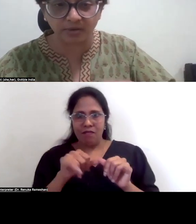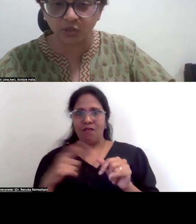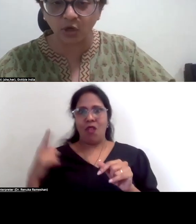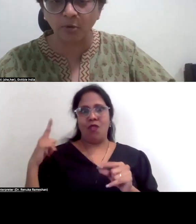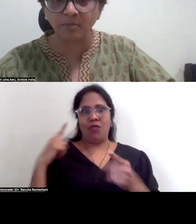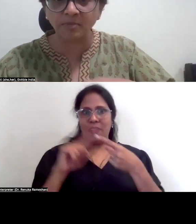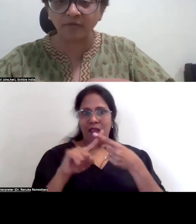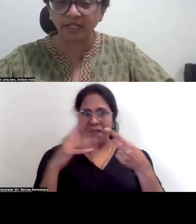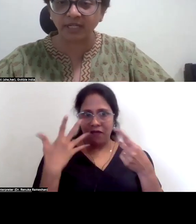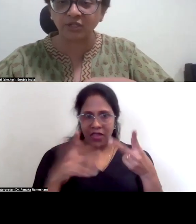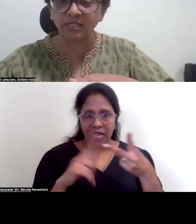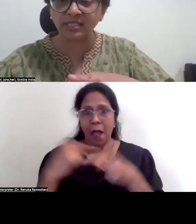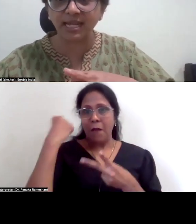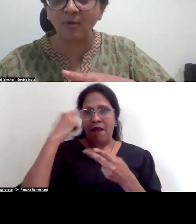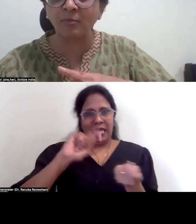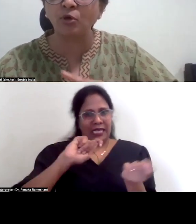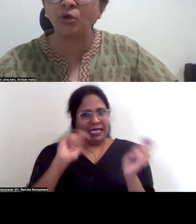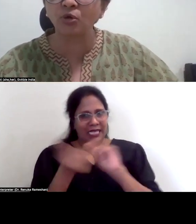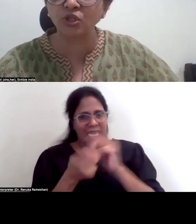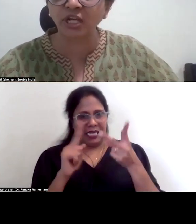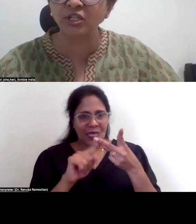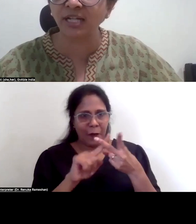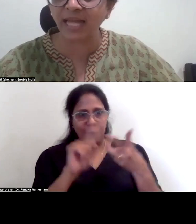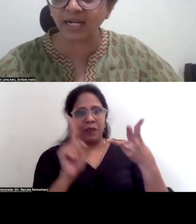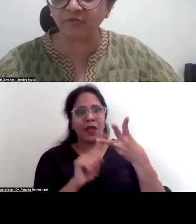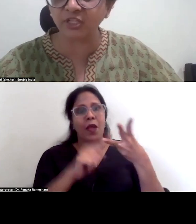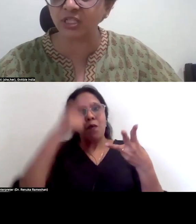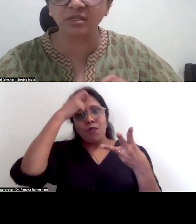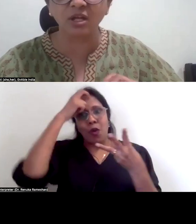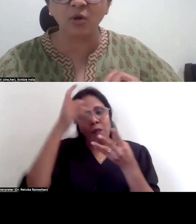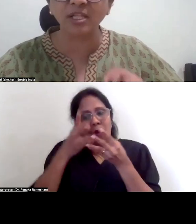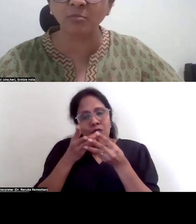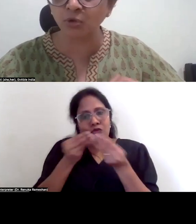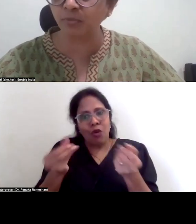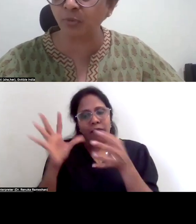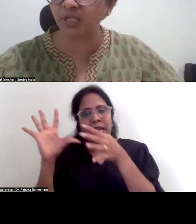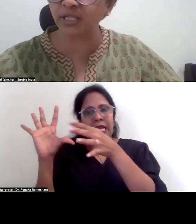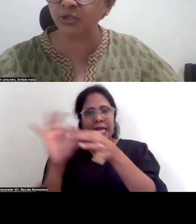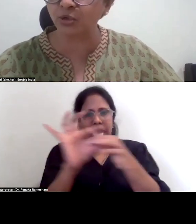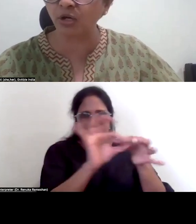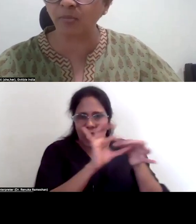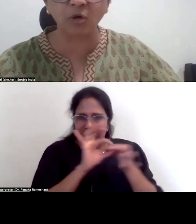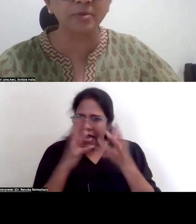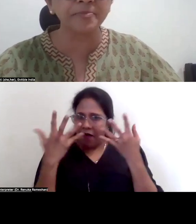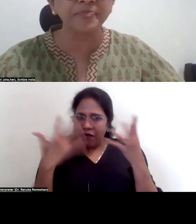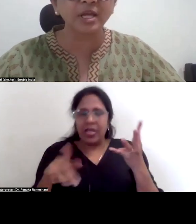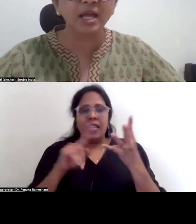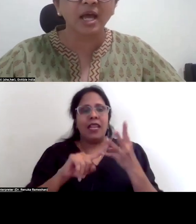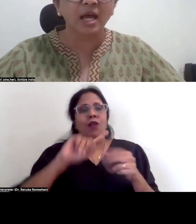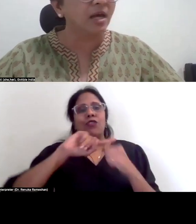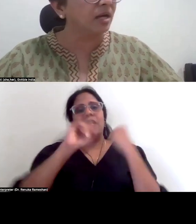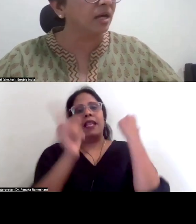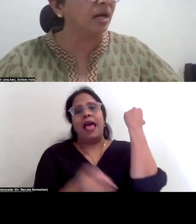and problem-solving connections. And now I'm going to go to changing narrative, which is one of the most important things to talk about.